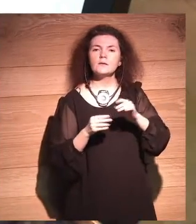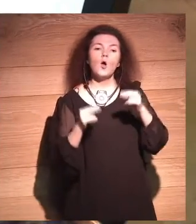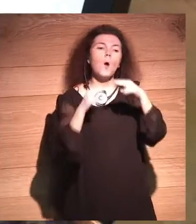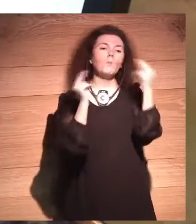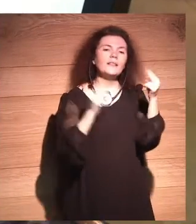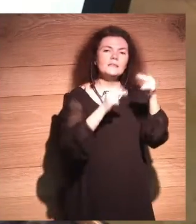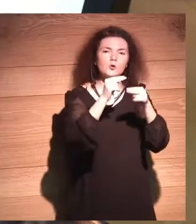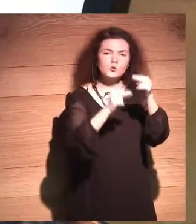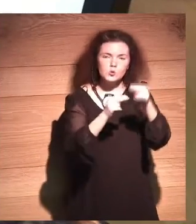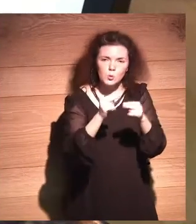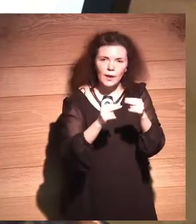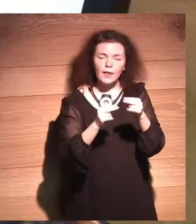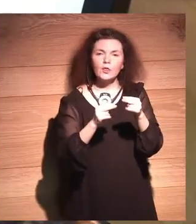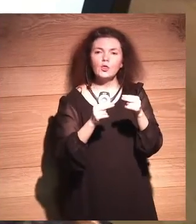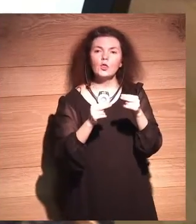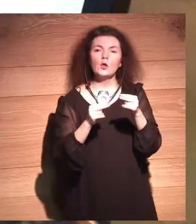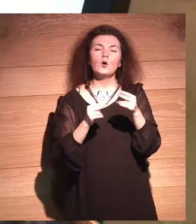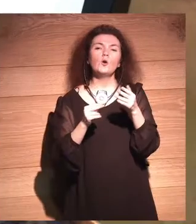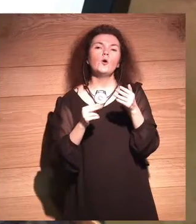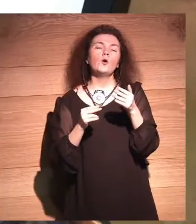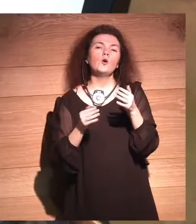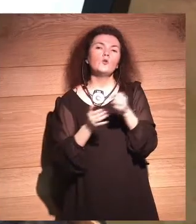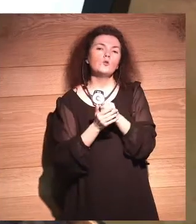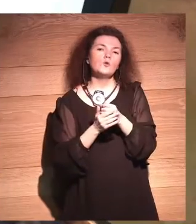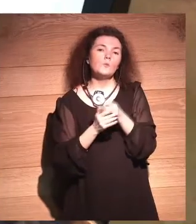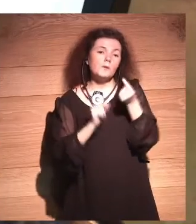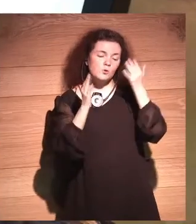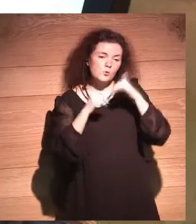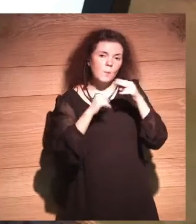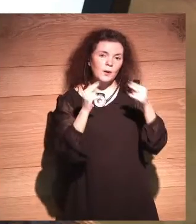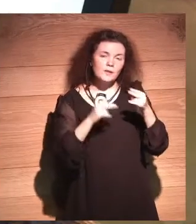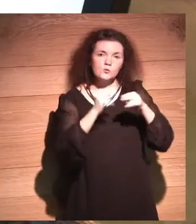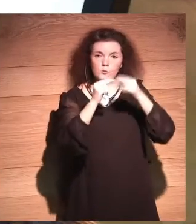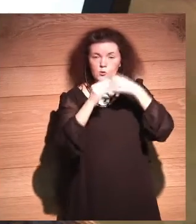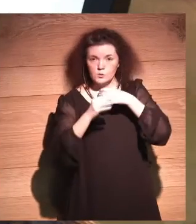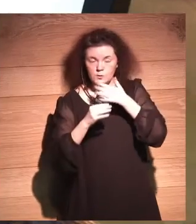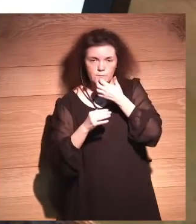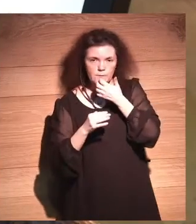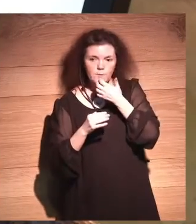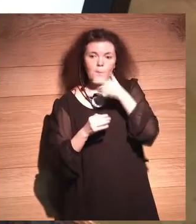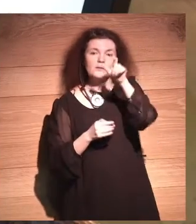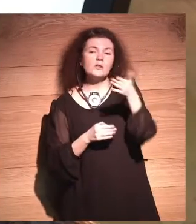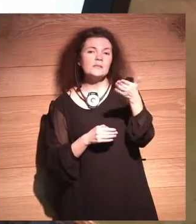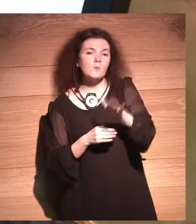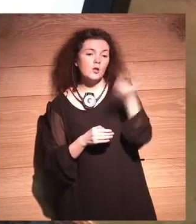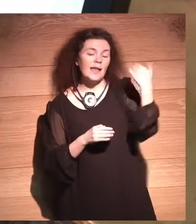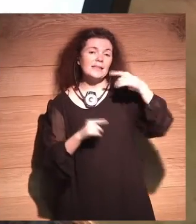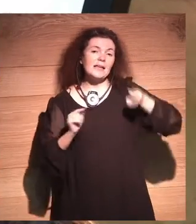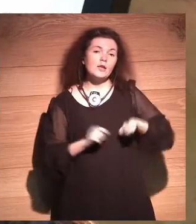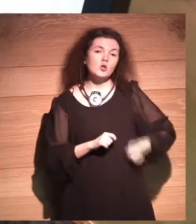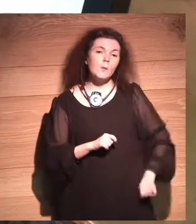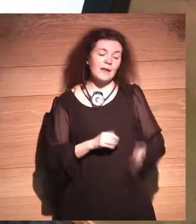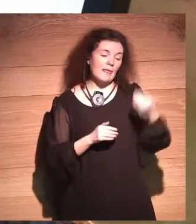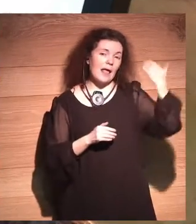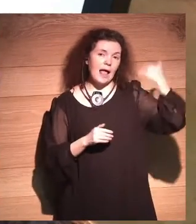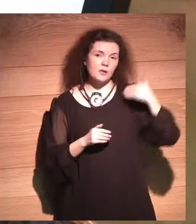on the payroll who are actually dead. So to say that people aren't interested in or can't participate in reading budgets has to do